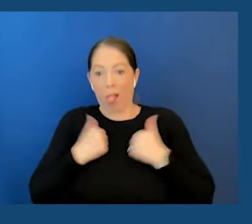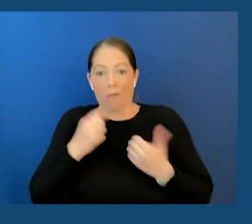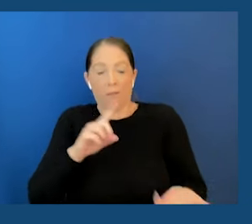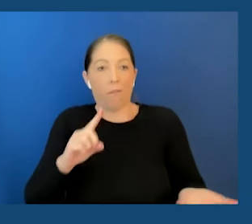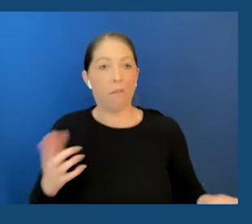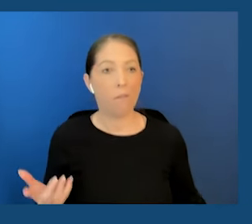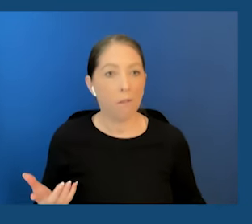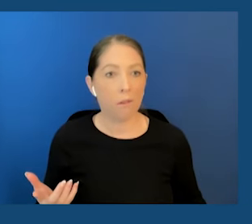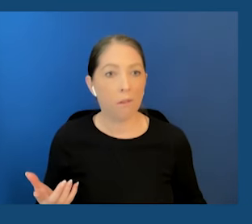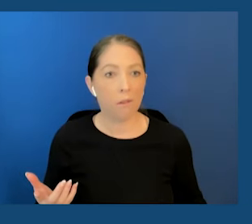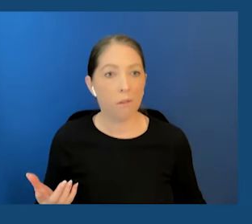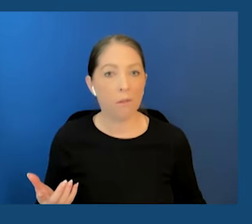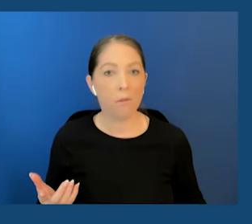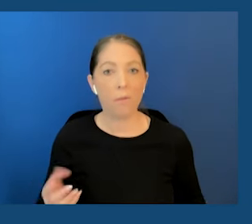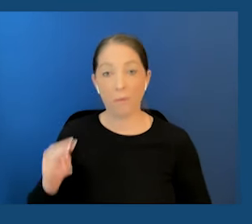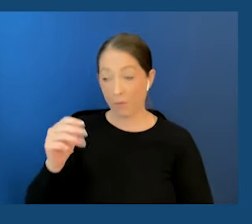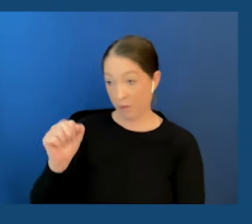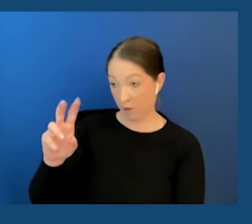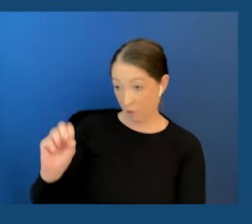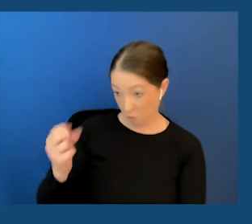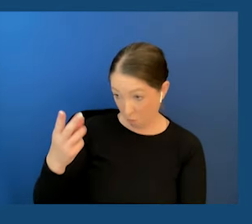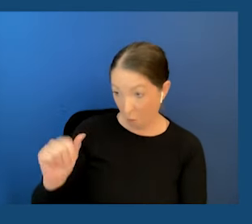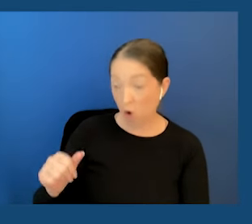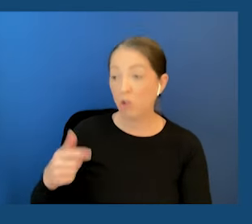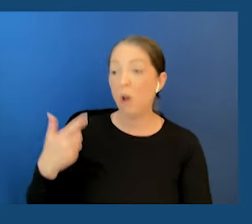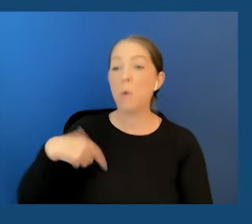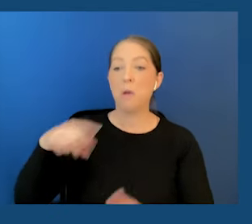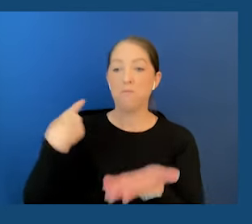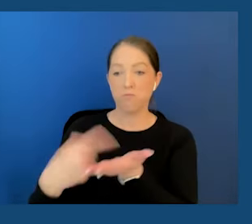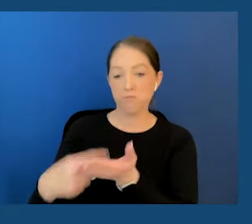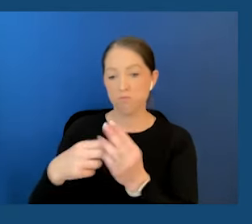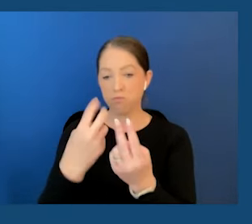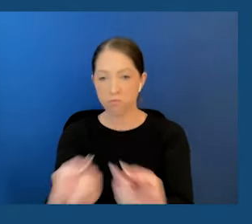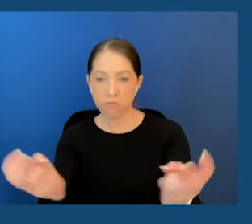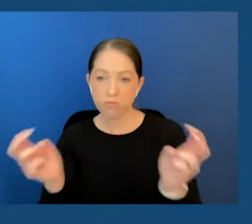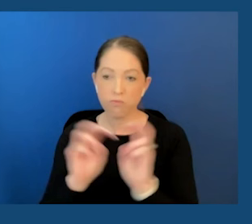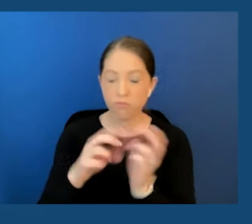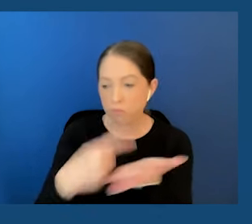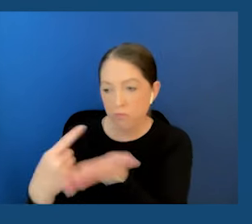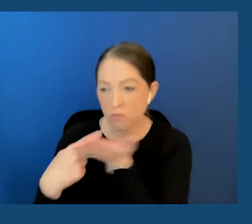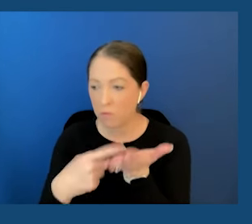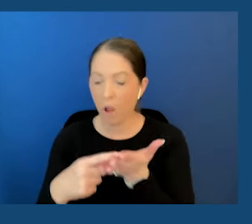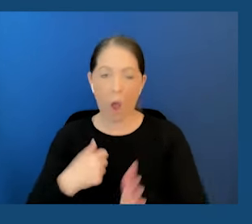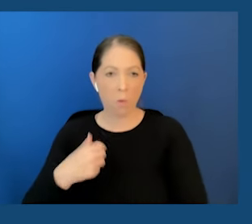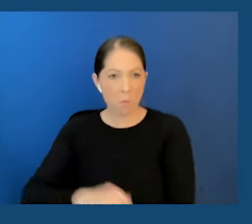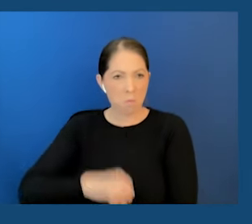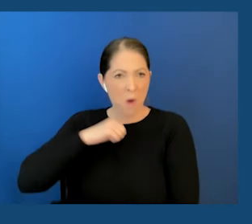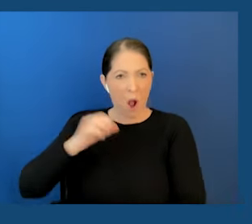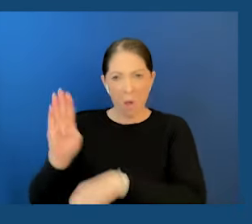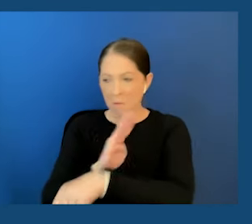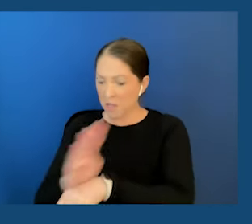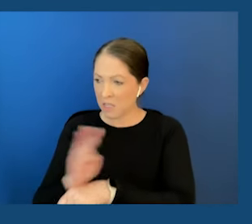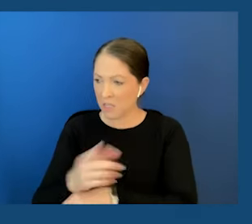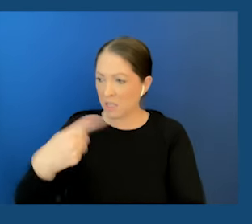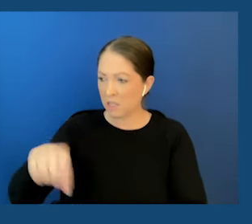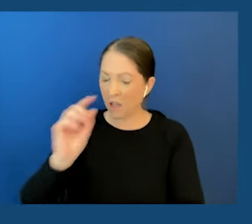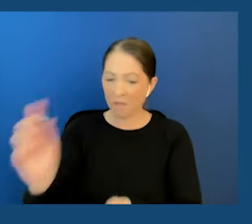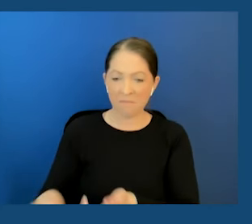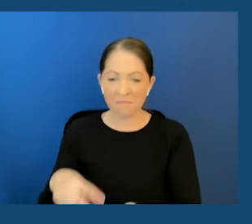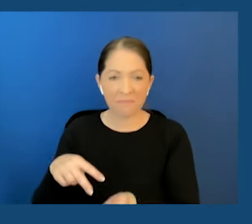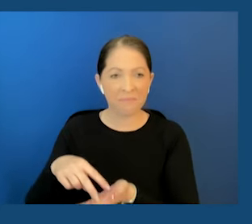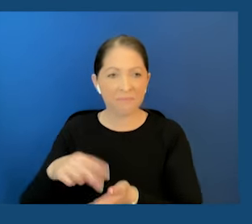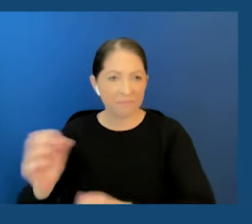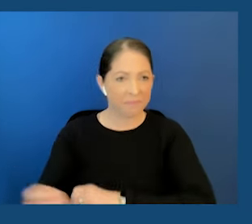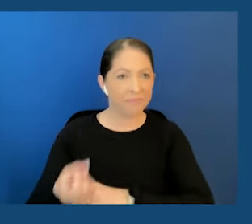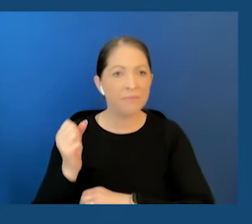employers. Marcia, we had a great roundtable here. We had a great event. And I was so proud of all the businesses who stood up, many of you are in this room, who stood up last